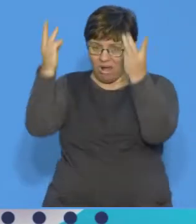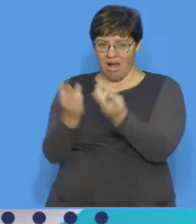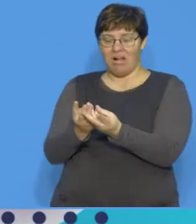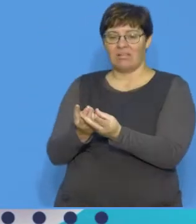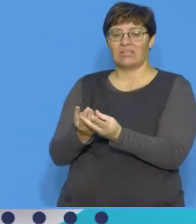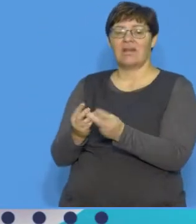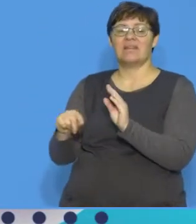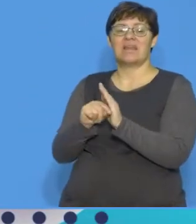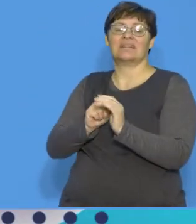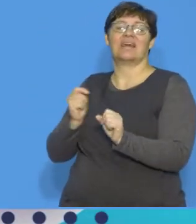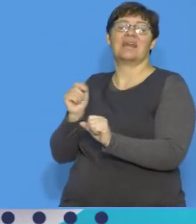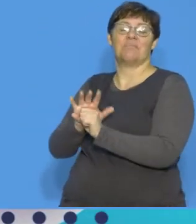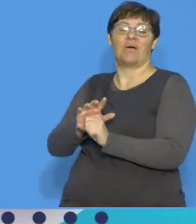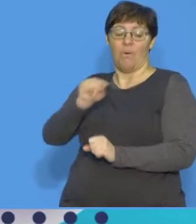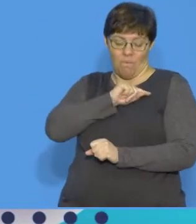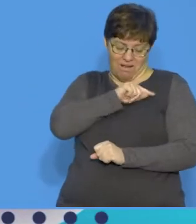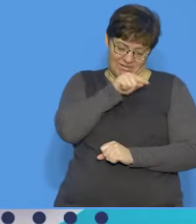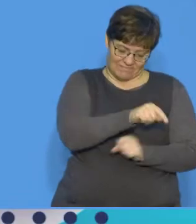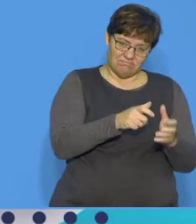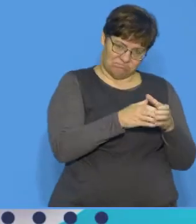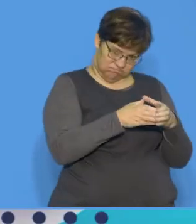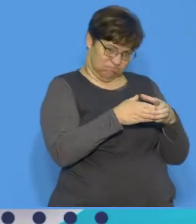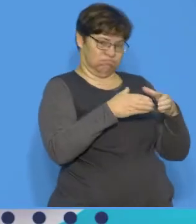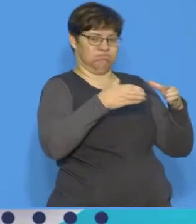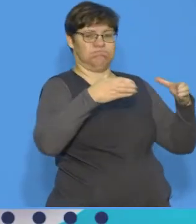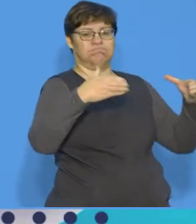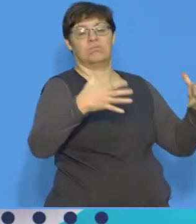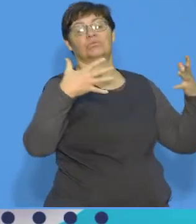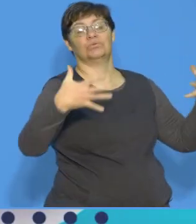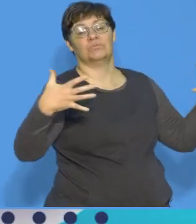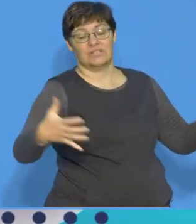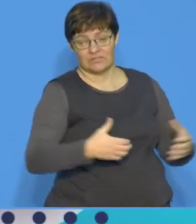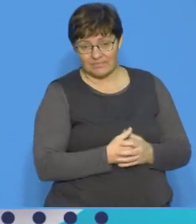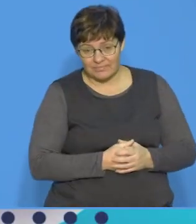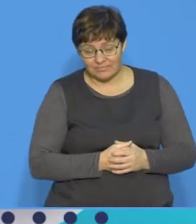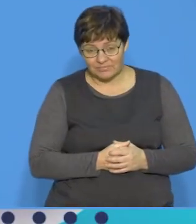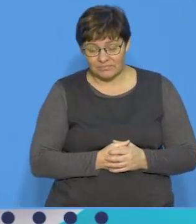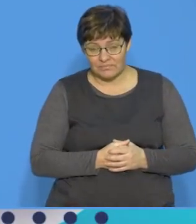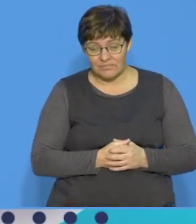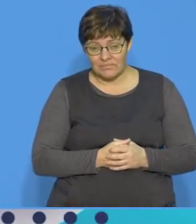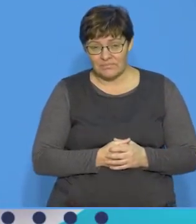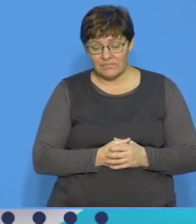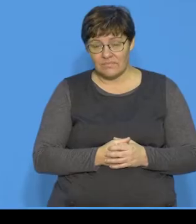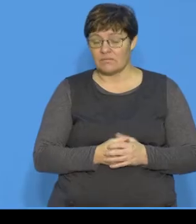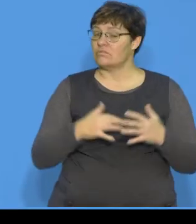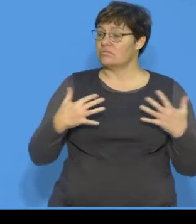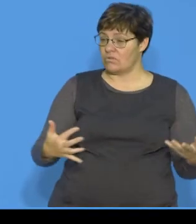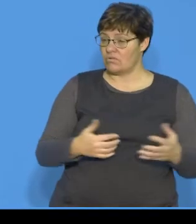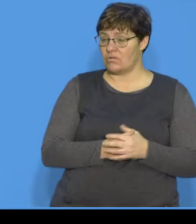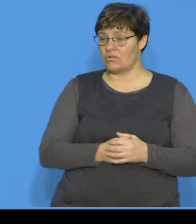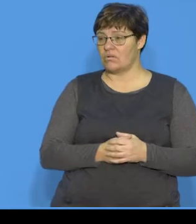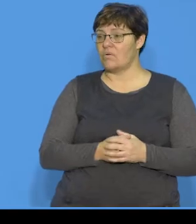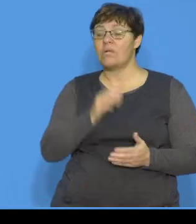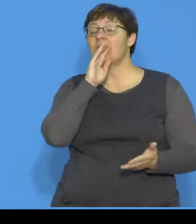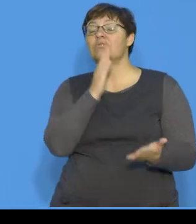human population seems to grow and grow and grow. So we're going to make sure that we